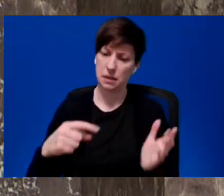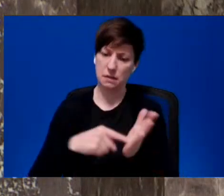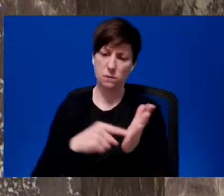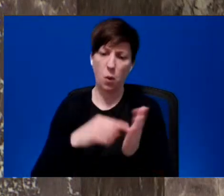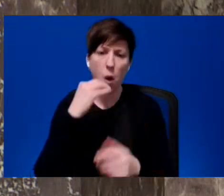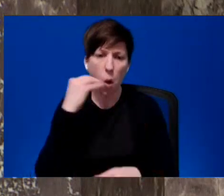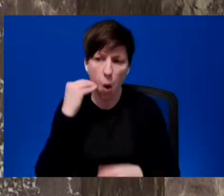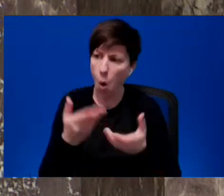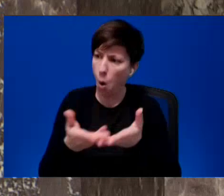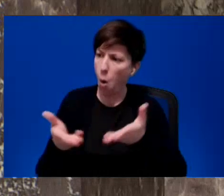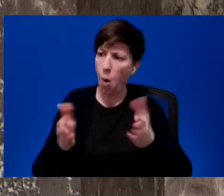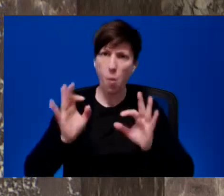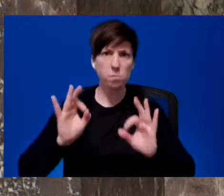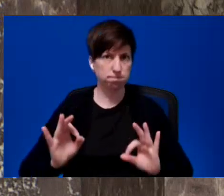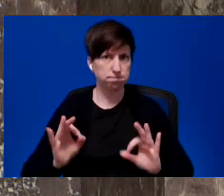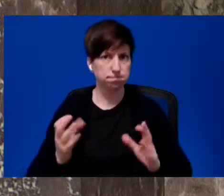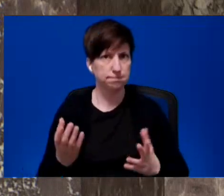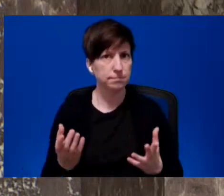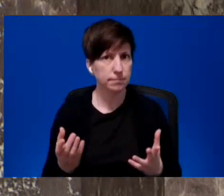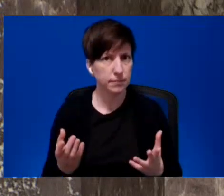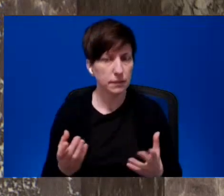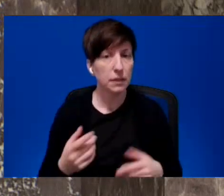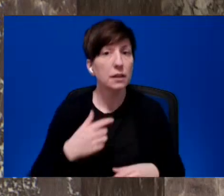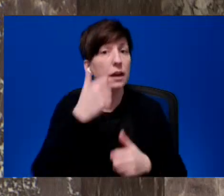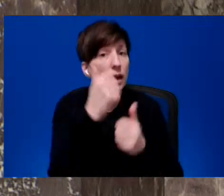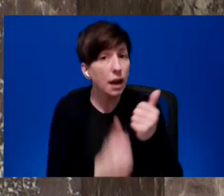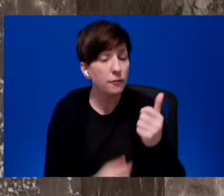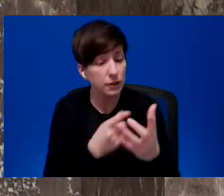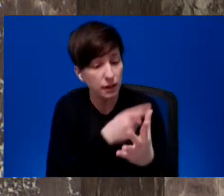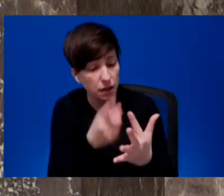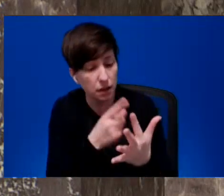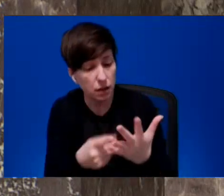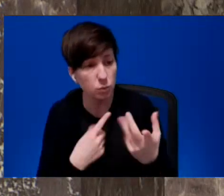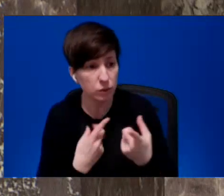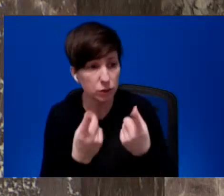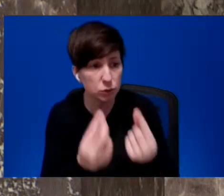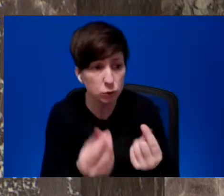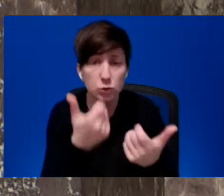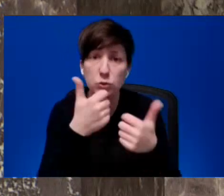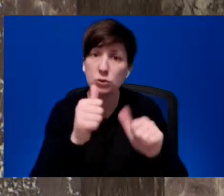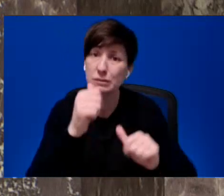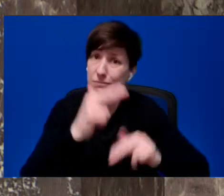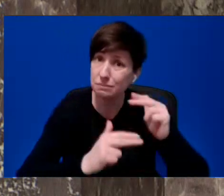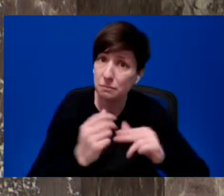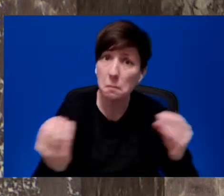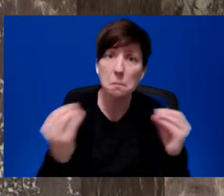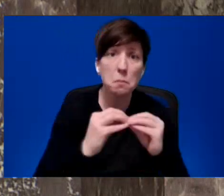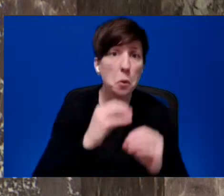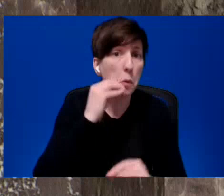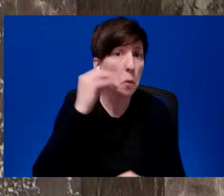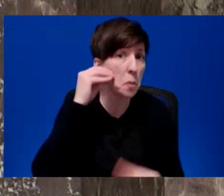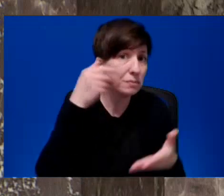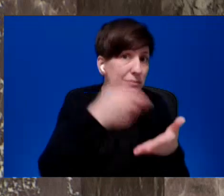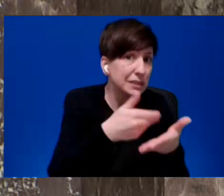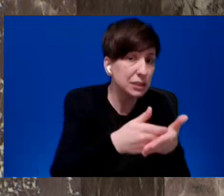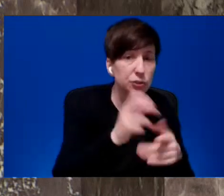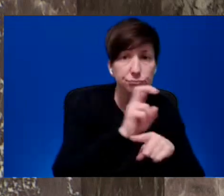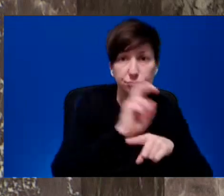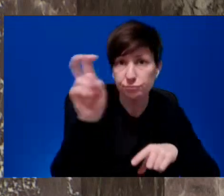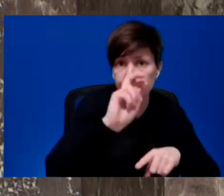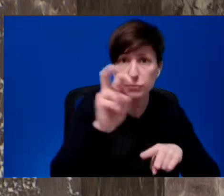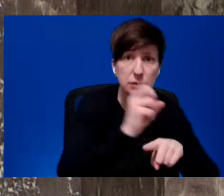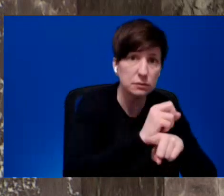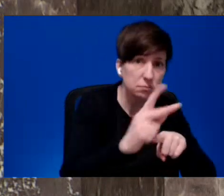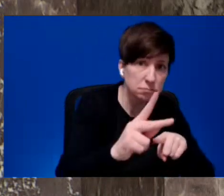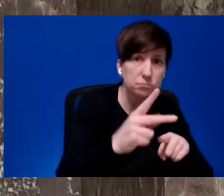brought forward to try to address this challenge, to get more housing built near transit, to get more housing built close to communities, Honourable Speaker, has